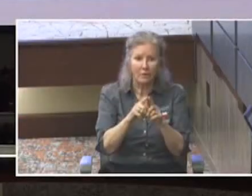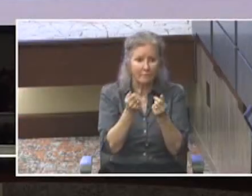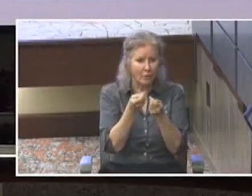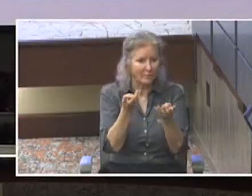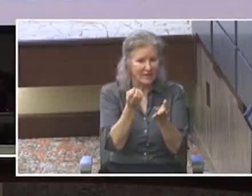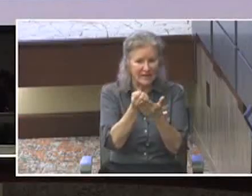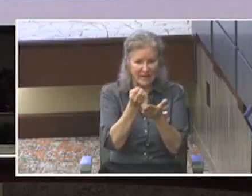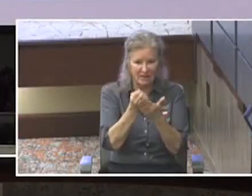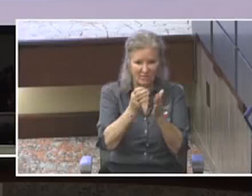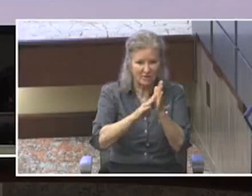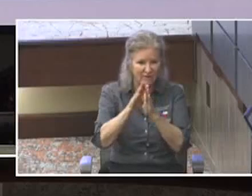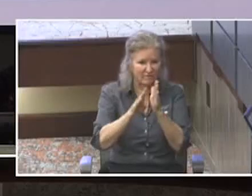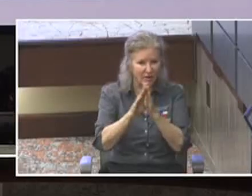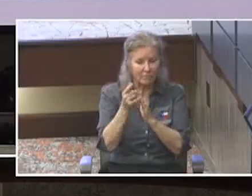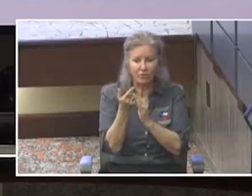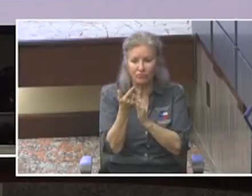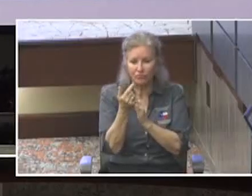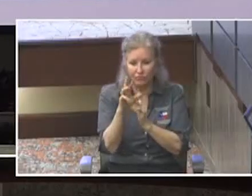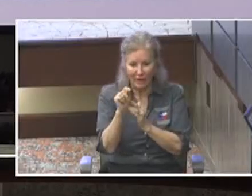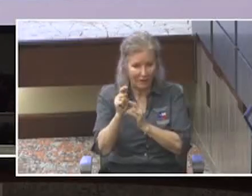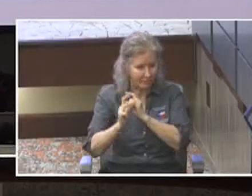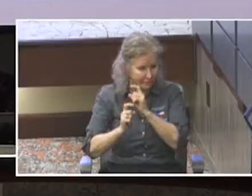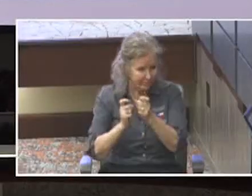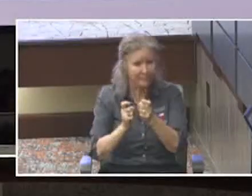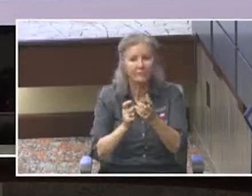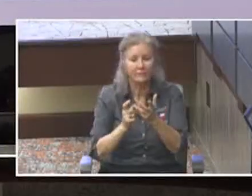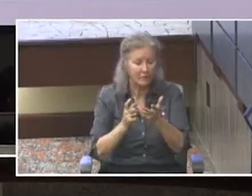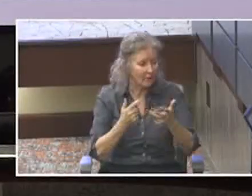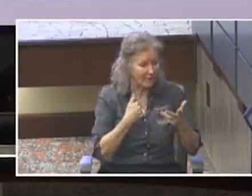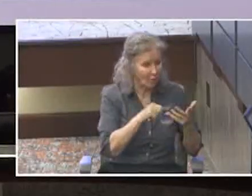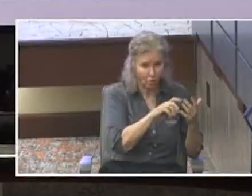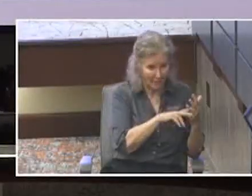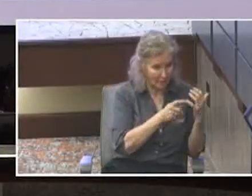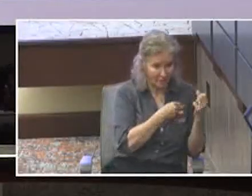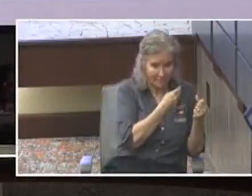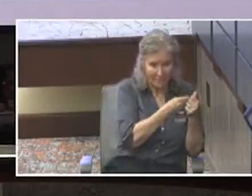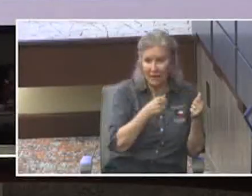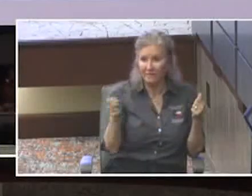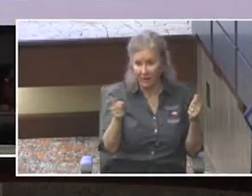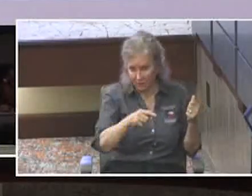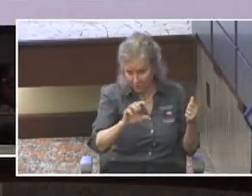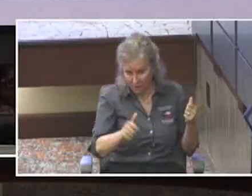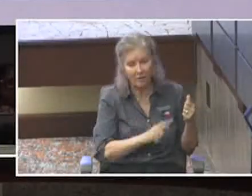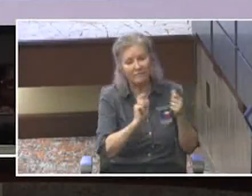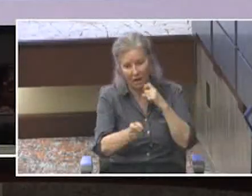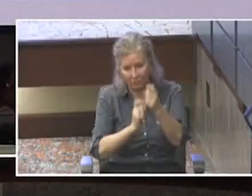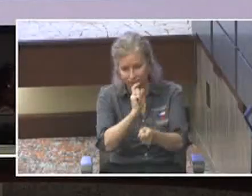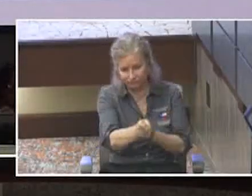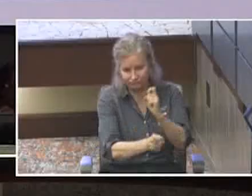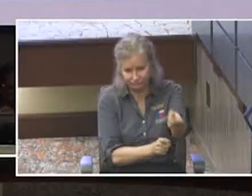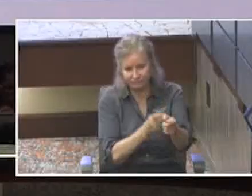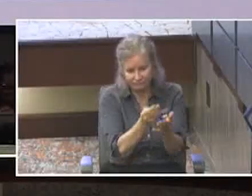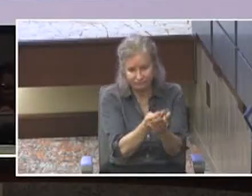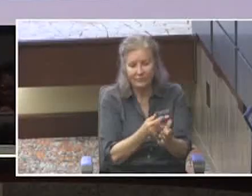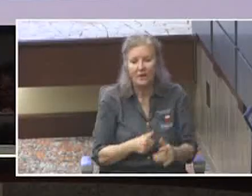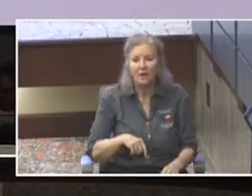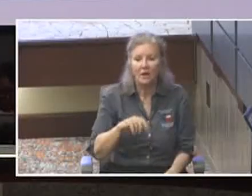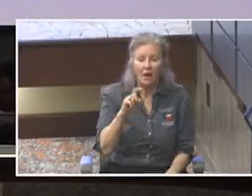development grants that are paid and encumbered in these numbers as well. So that's on track. Our capital budget's